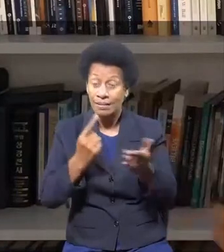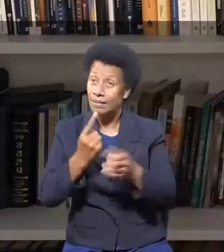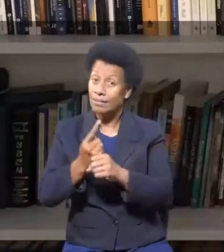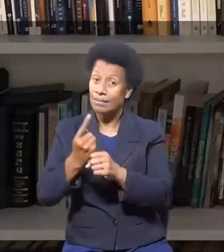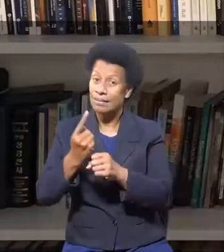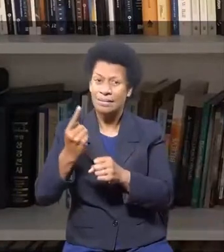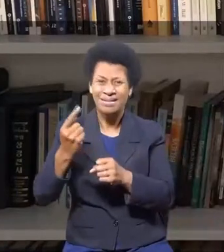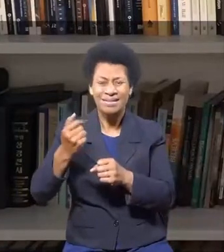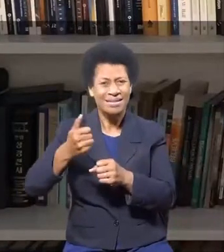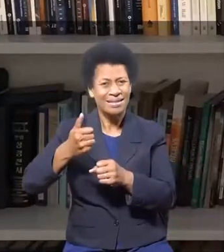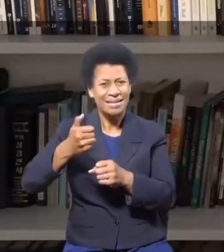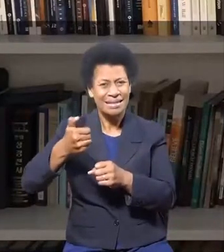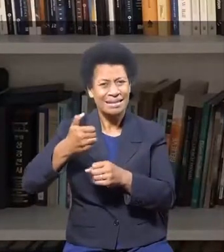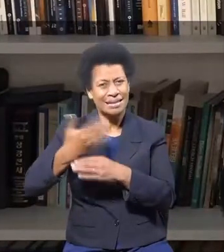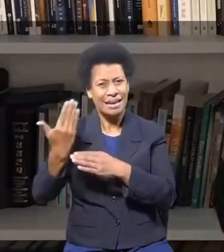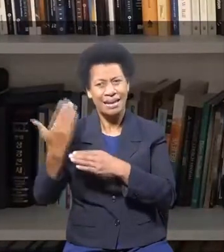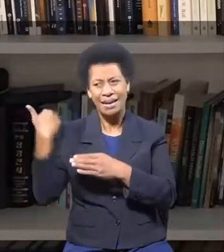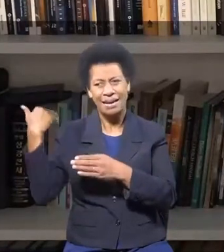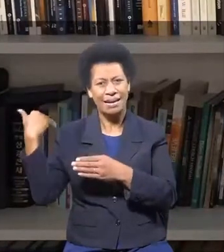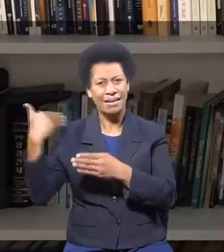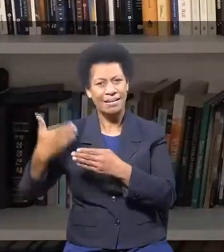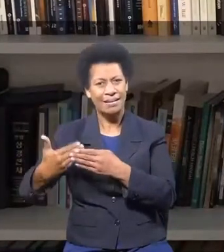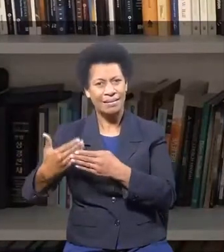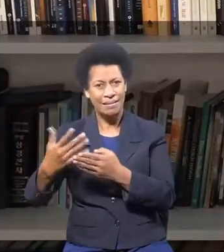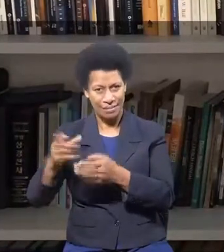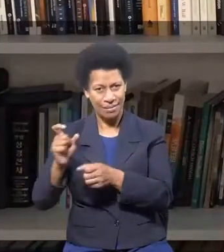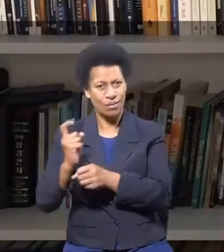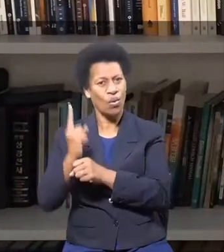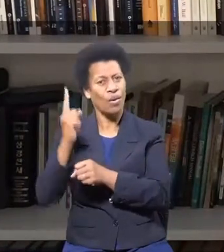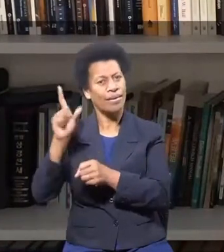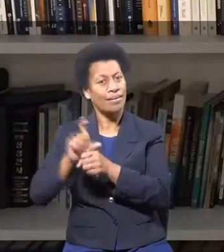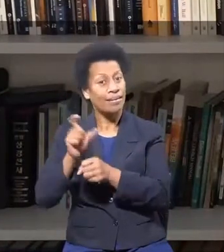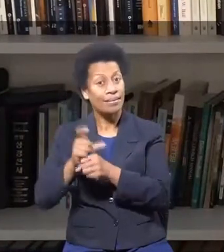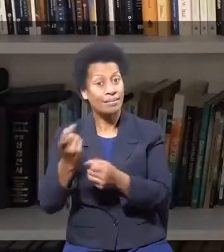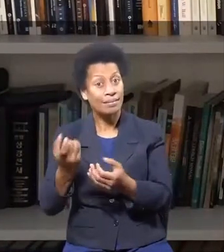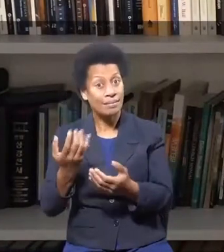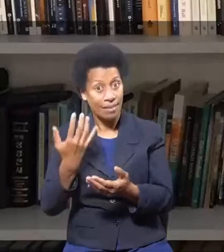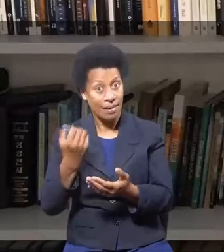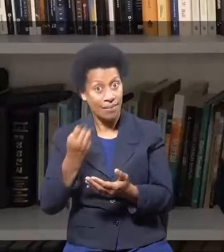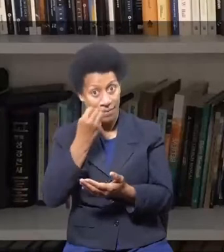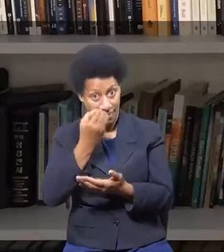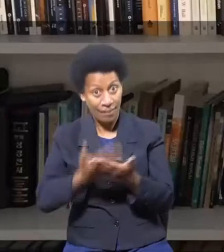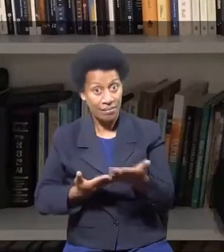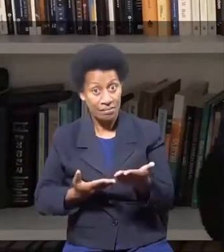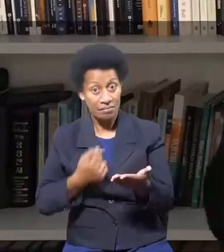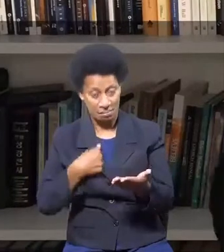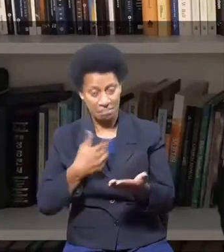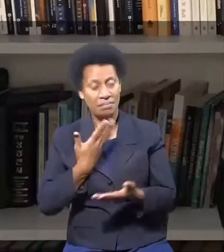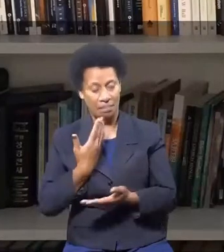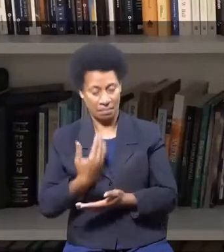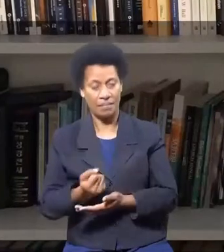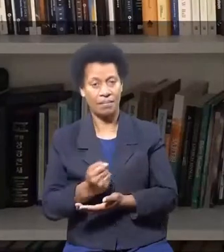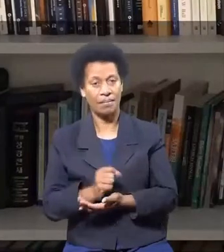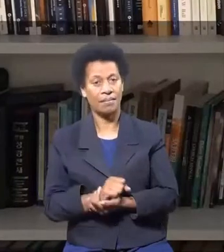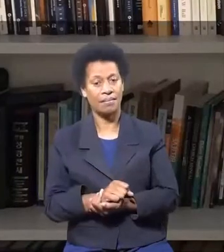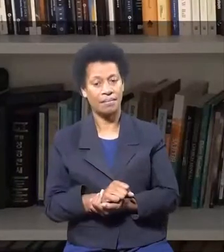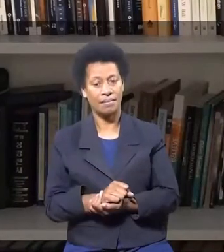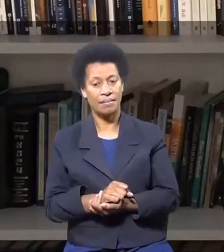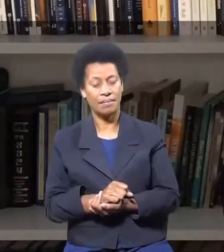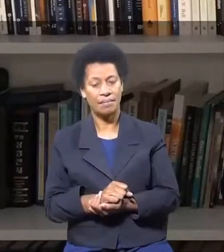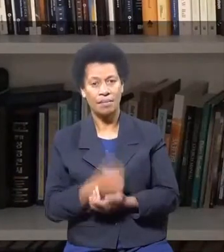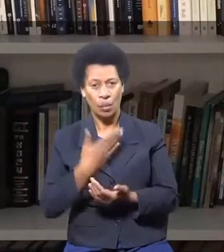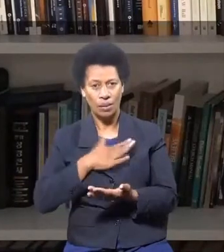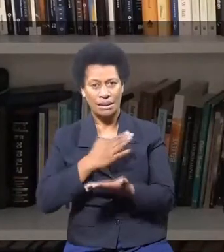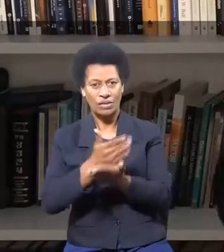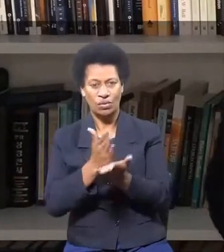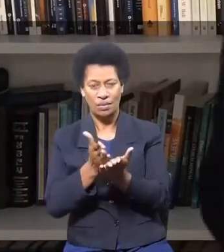about 6,000 years ago? Well, the exciting fact is that there is evidence, and I want to share these with you